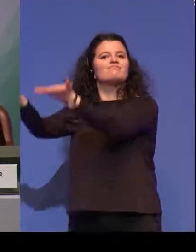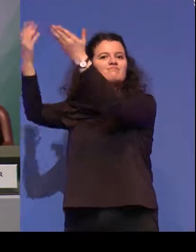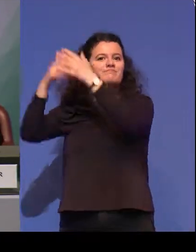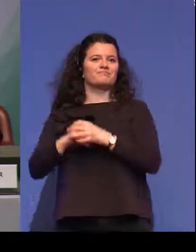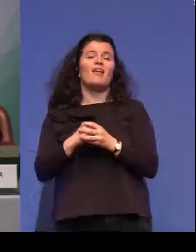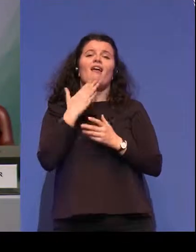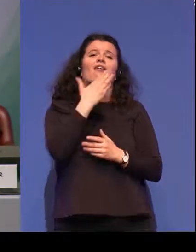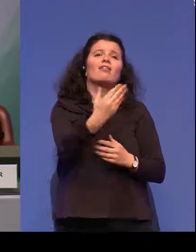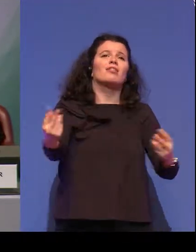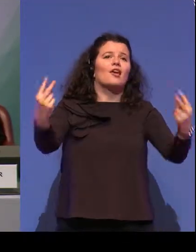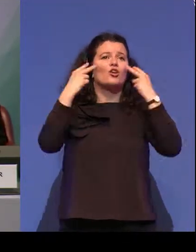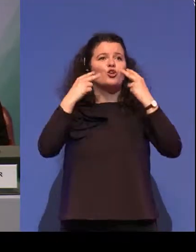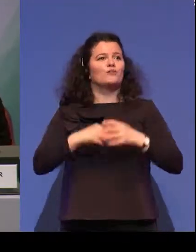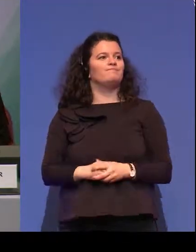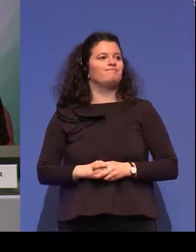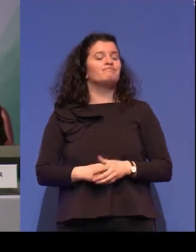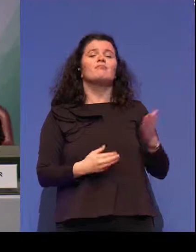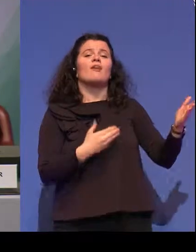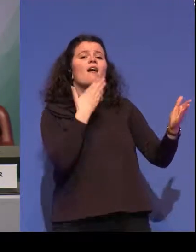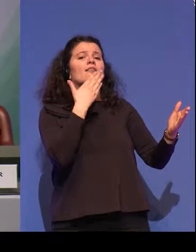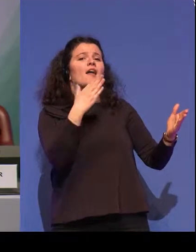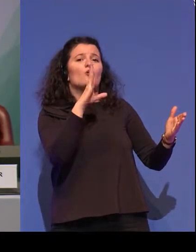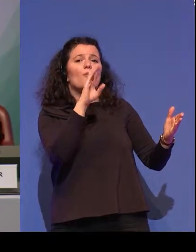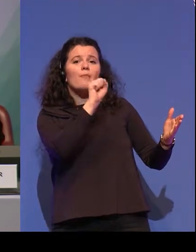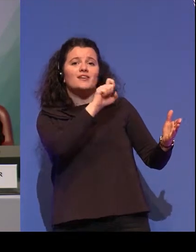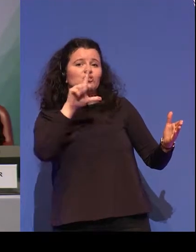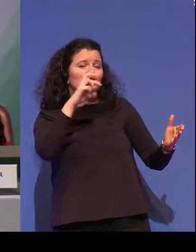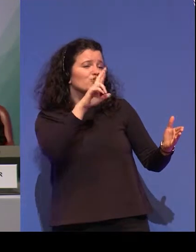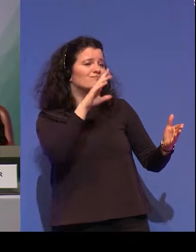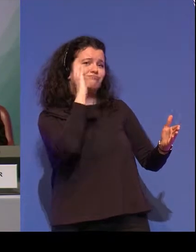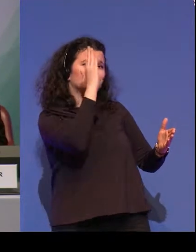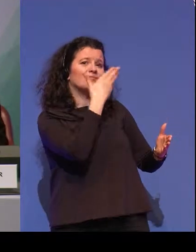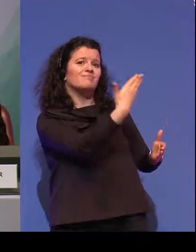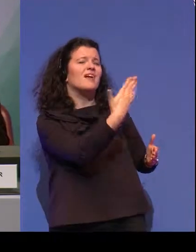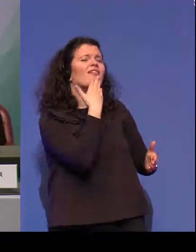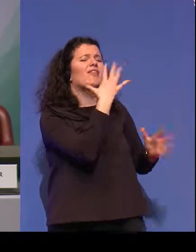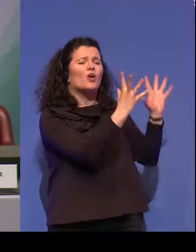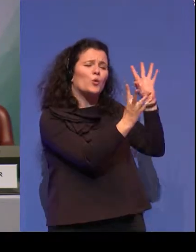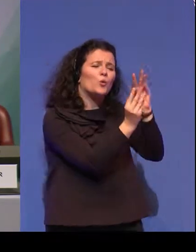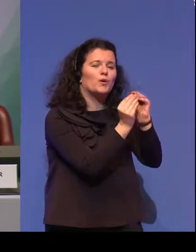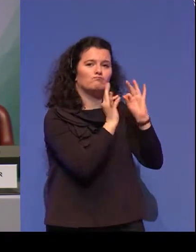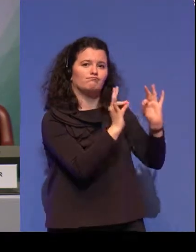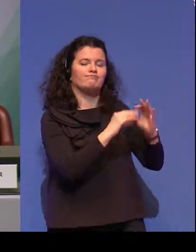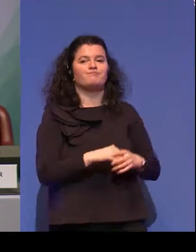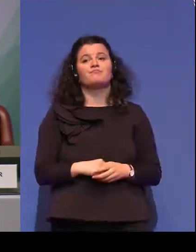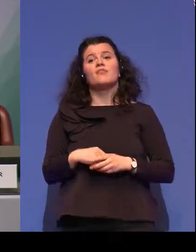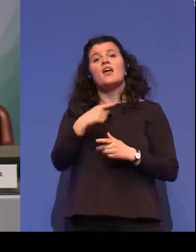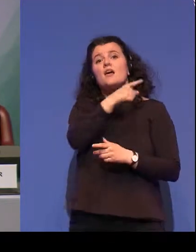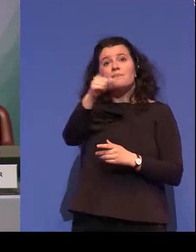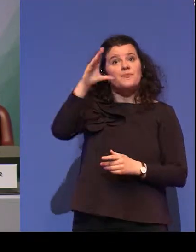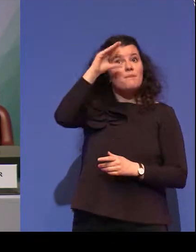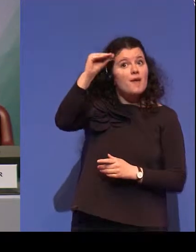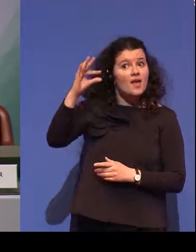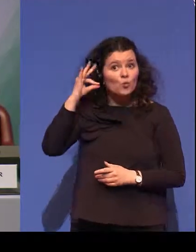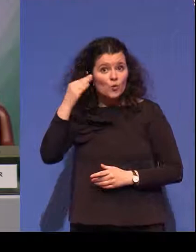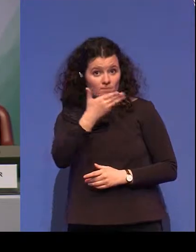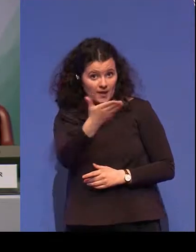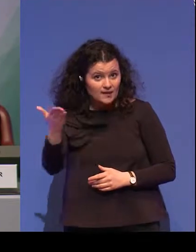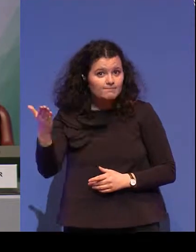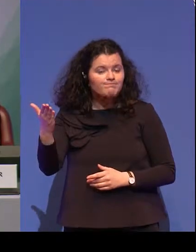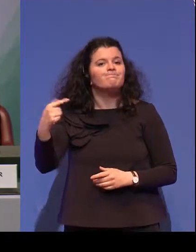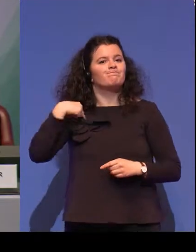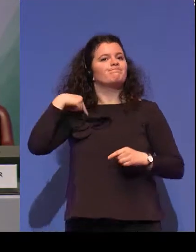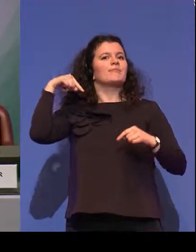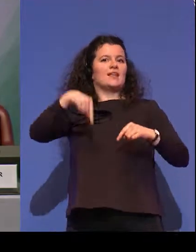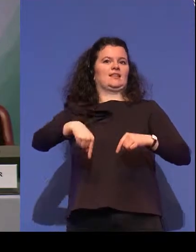I thank my co-chair, Mr. Bessler, for his concluding remarks. Ladies and gentlemen, the global platform will highlight not only the